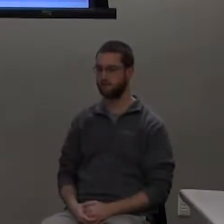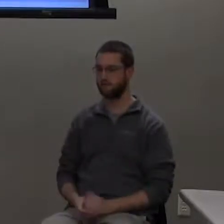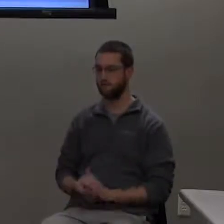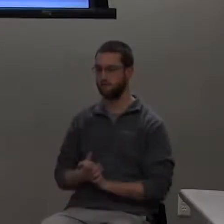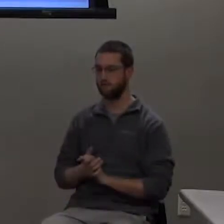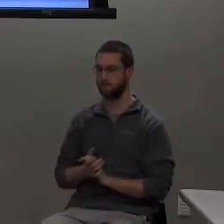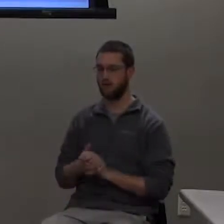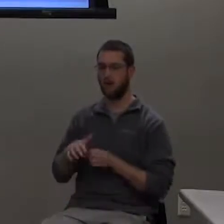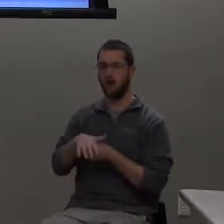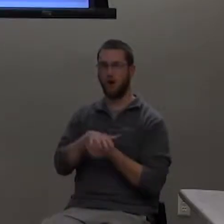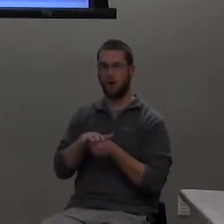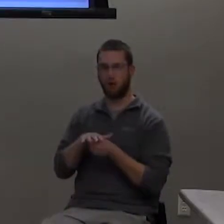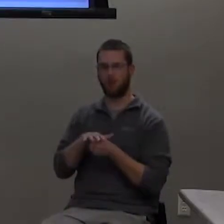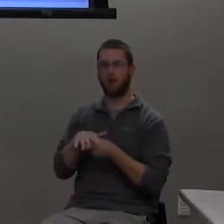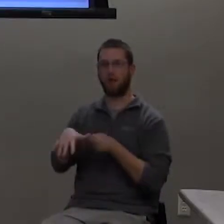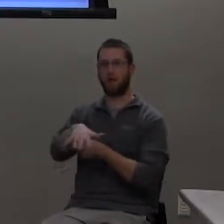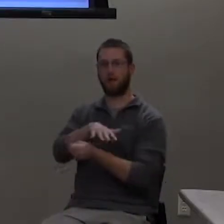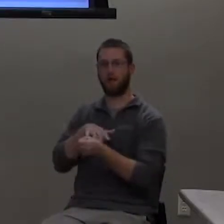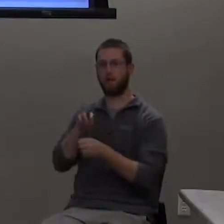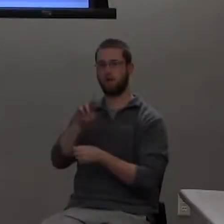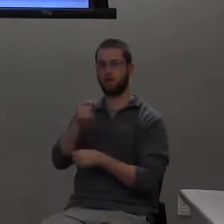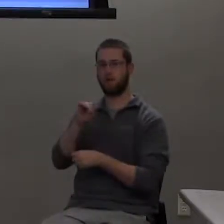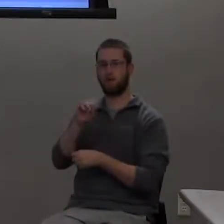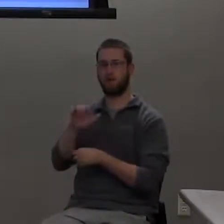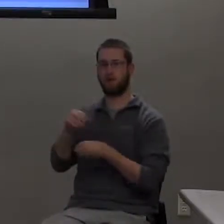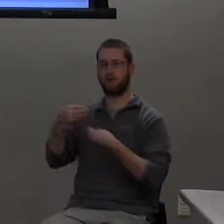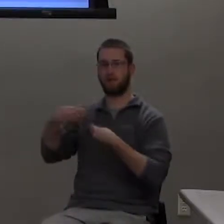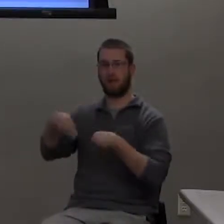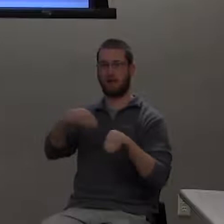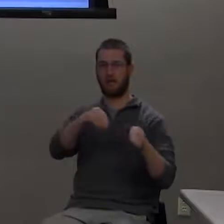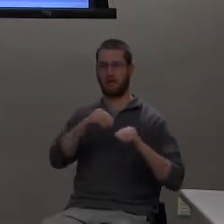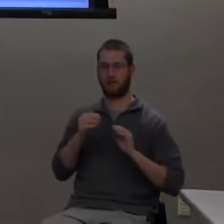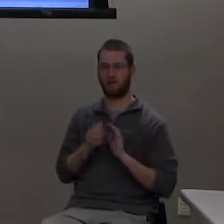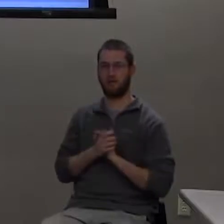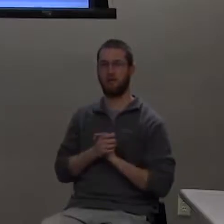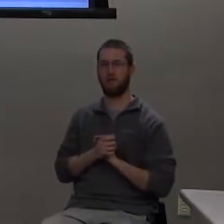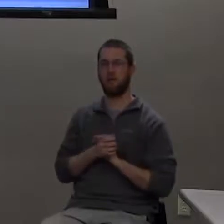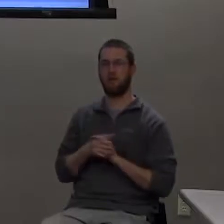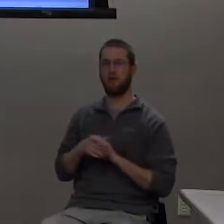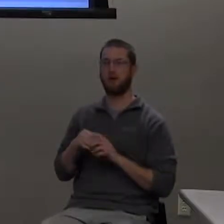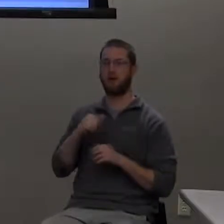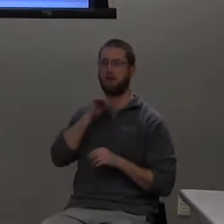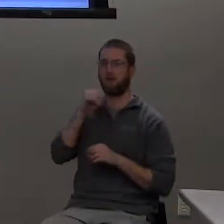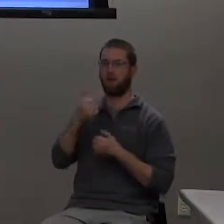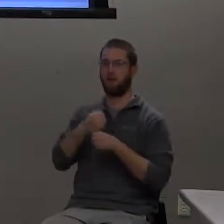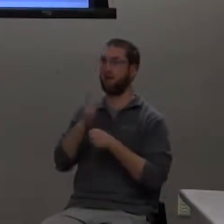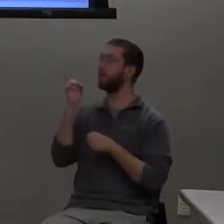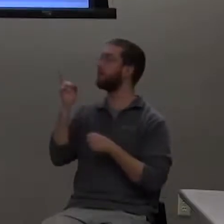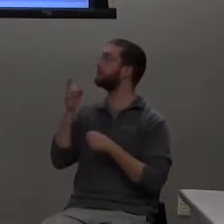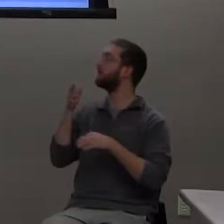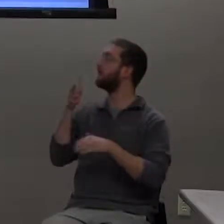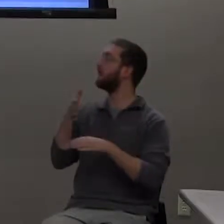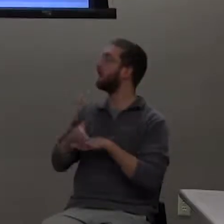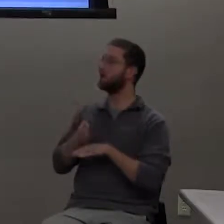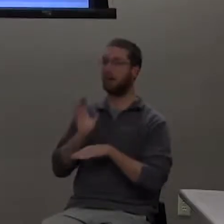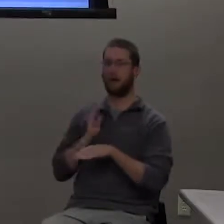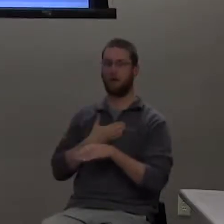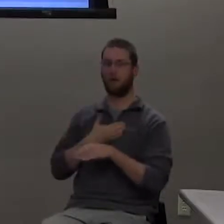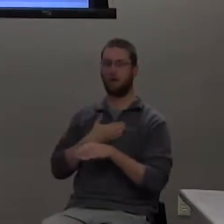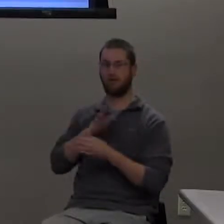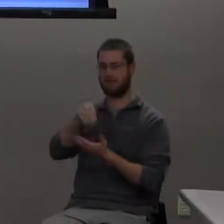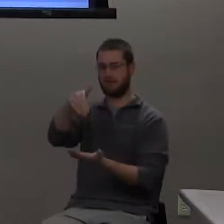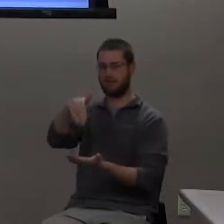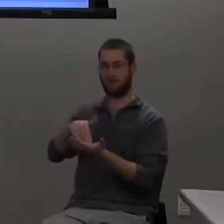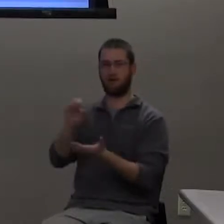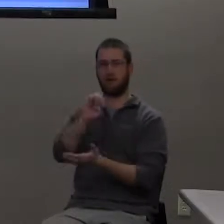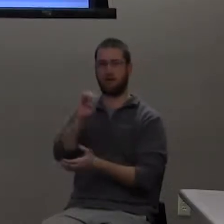Local and regional distribution. I already mentioned earlier the fact that I learned, but I already had this up there. I did not create this after I learned our geographic center in the eastern